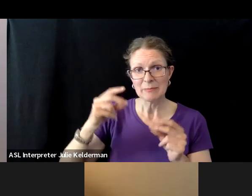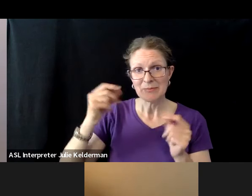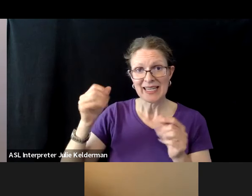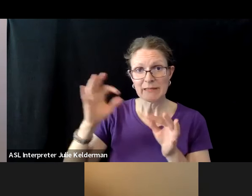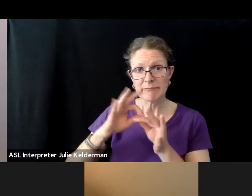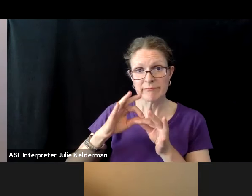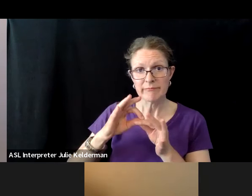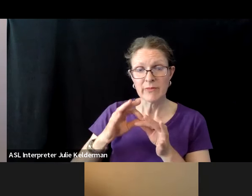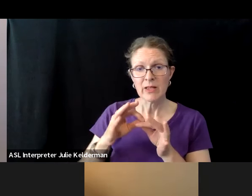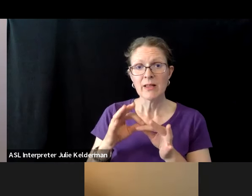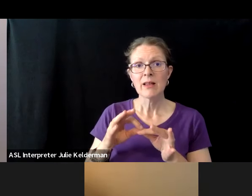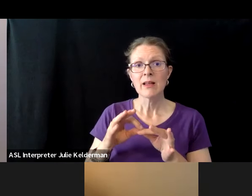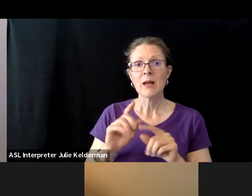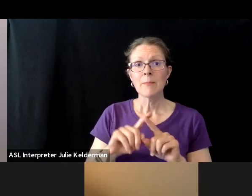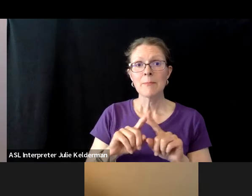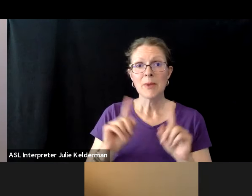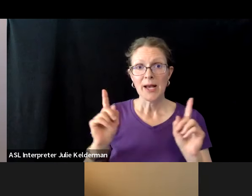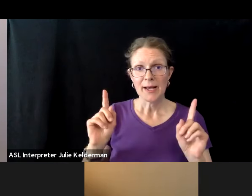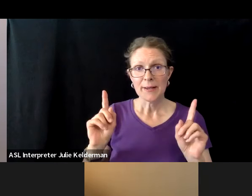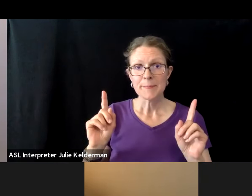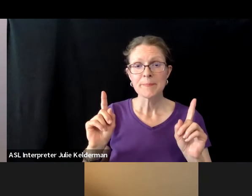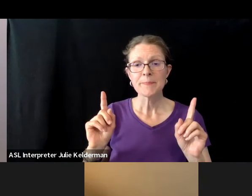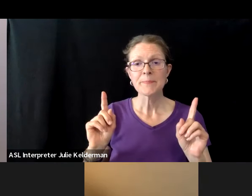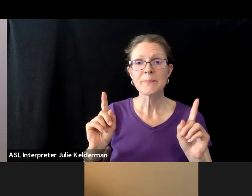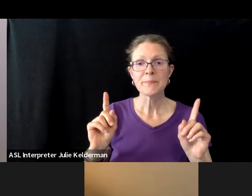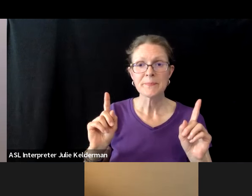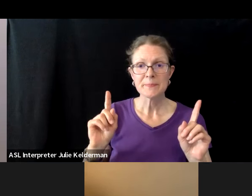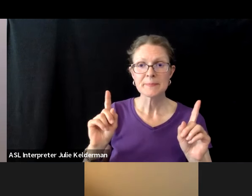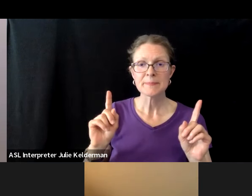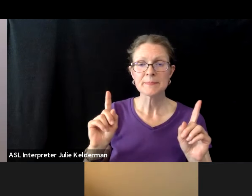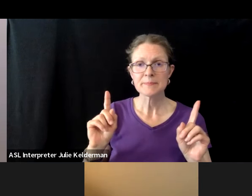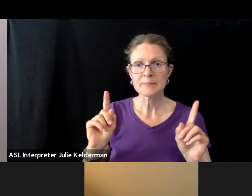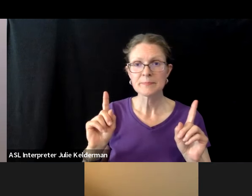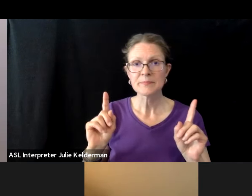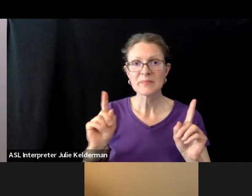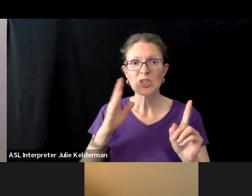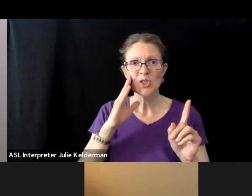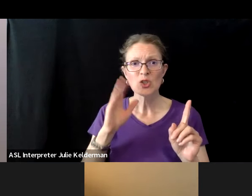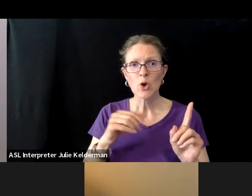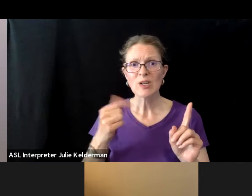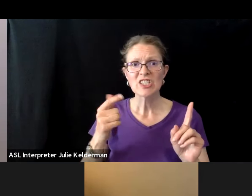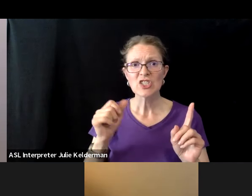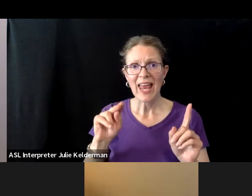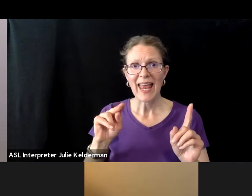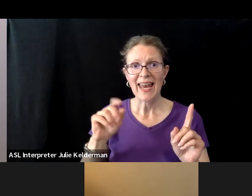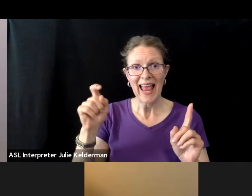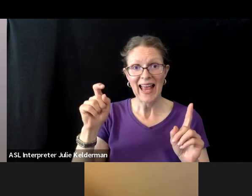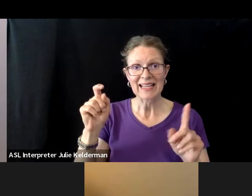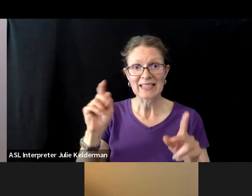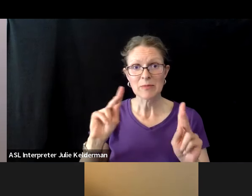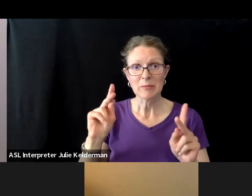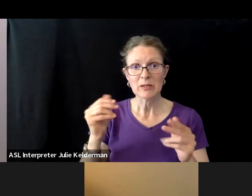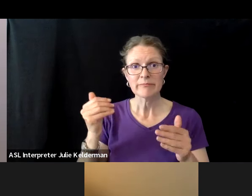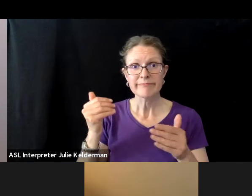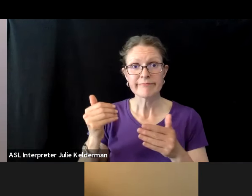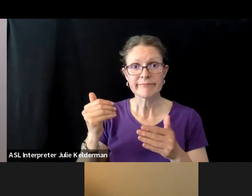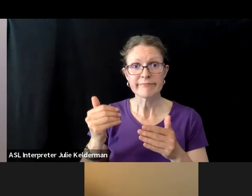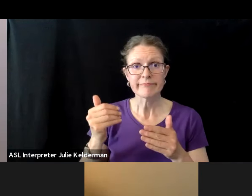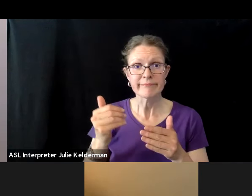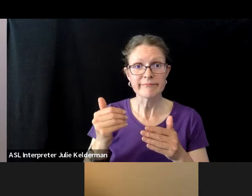but as the Gen Xers begin to approach, the 55